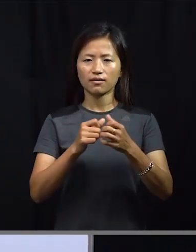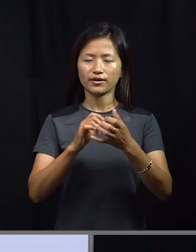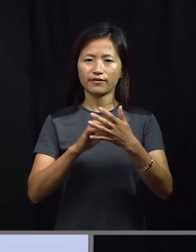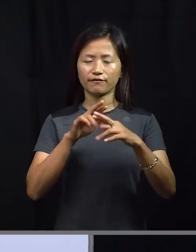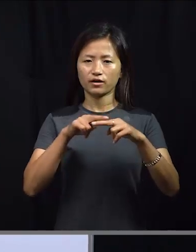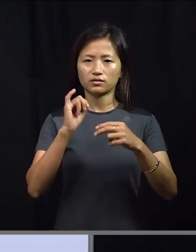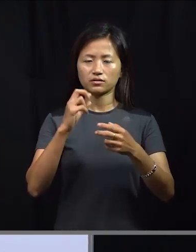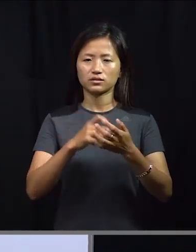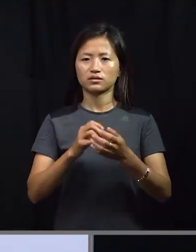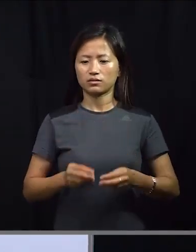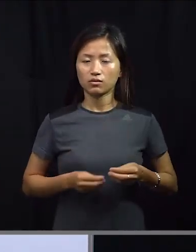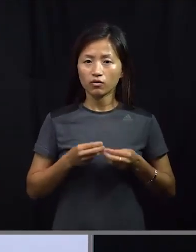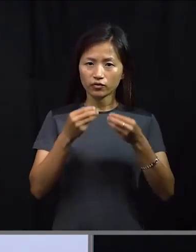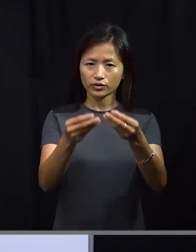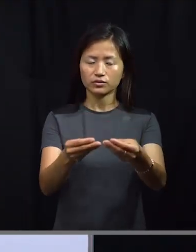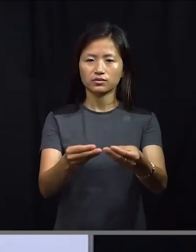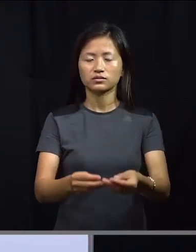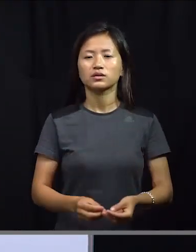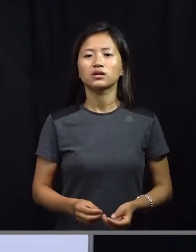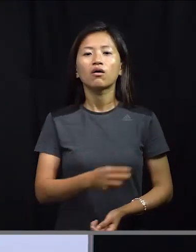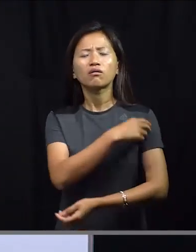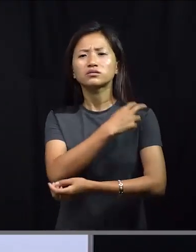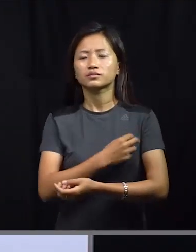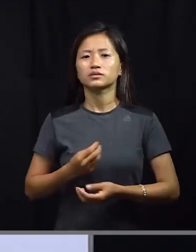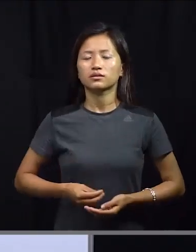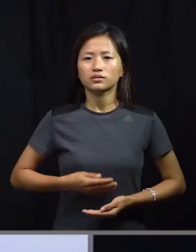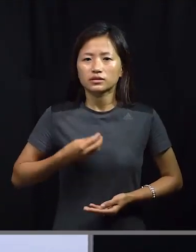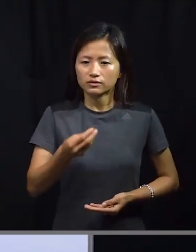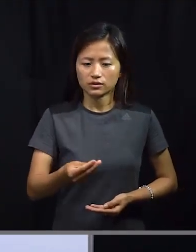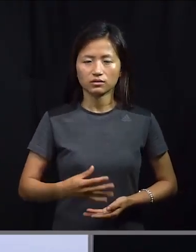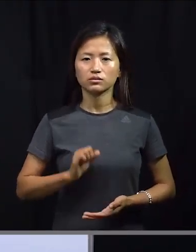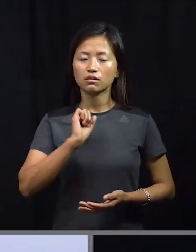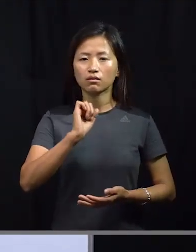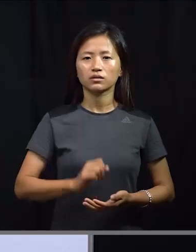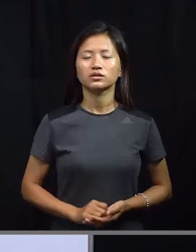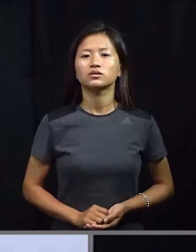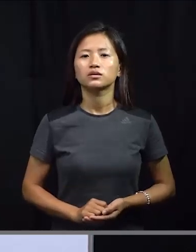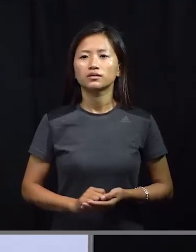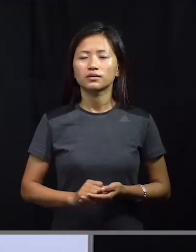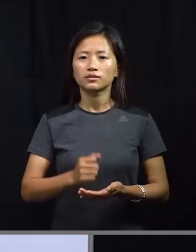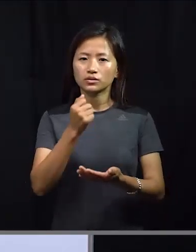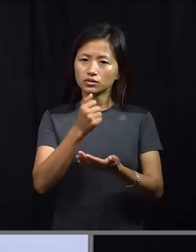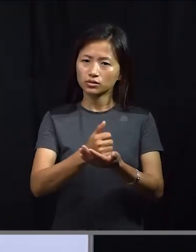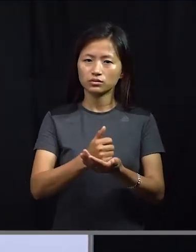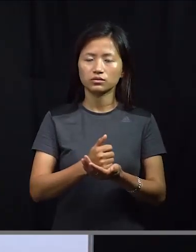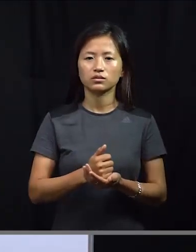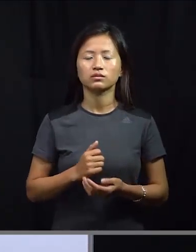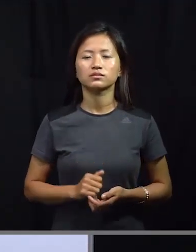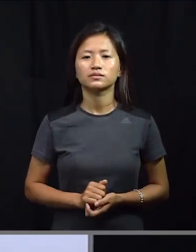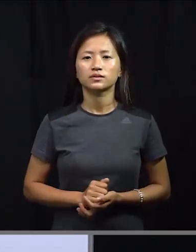the offerings, which offering of hospitality to guests is what a Grihast should,